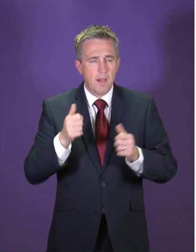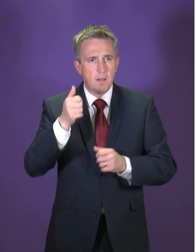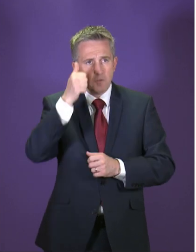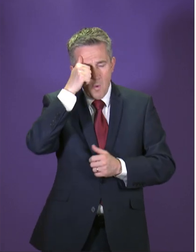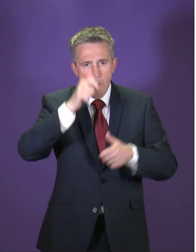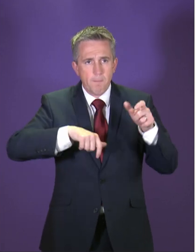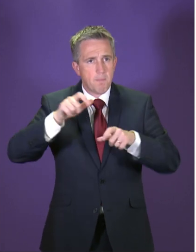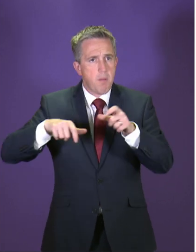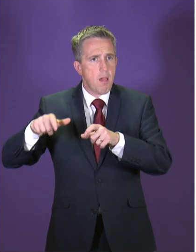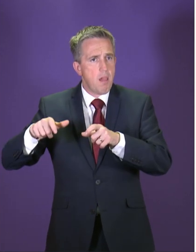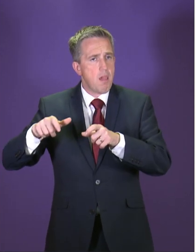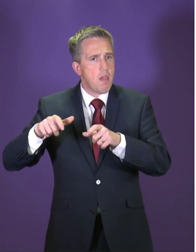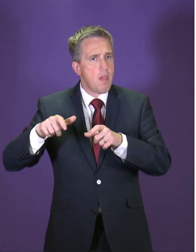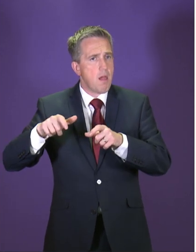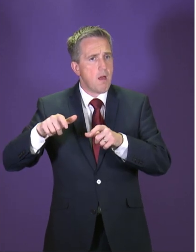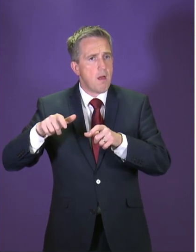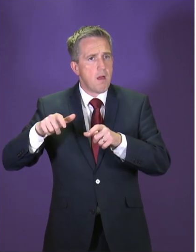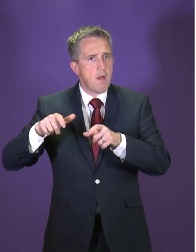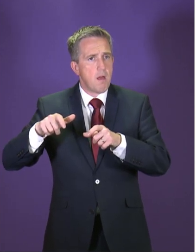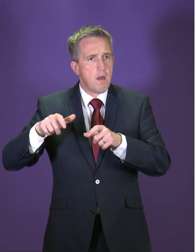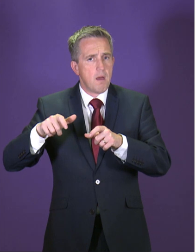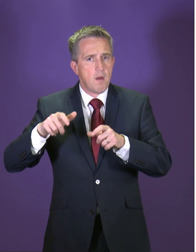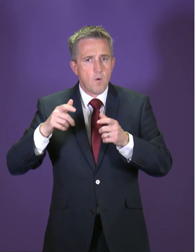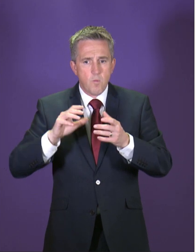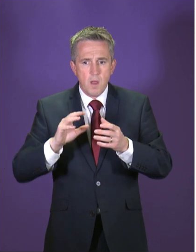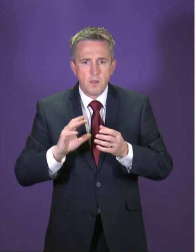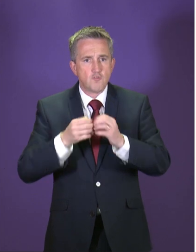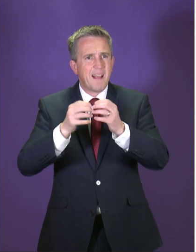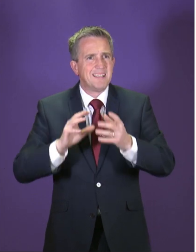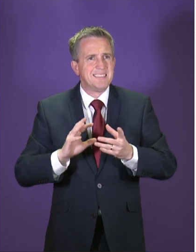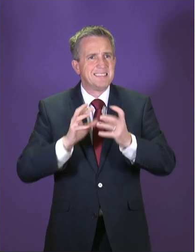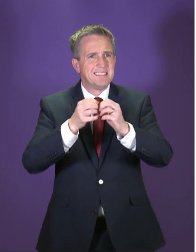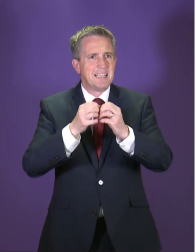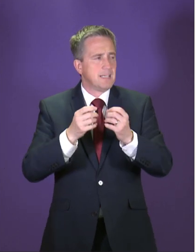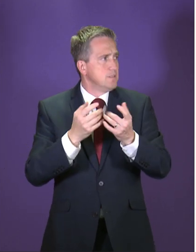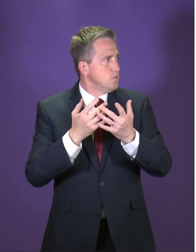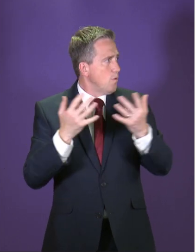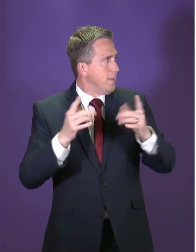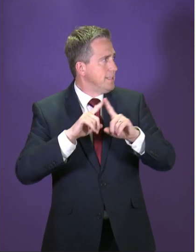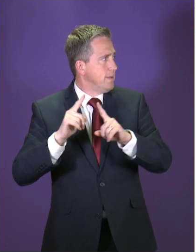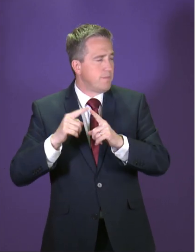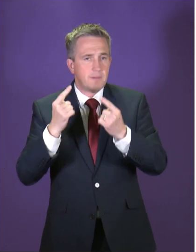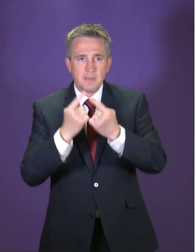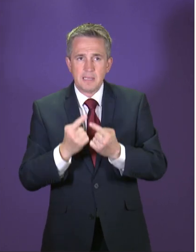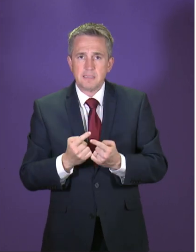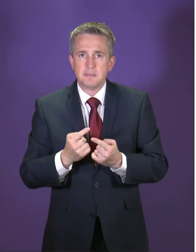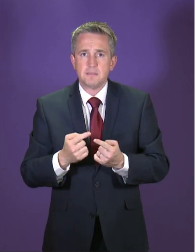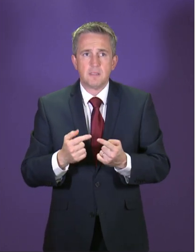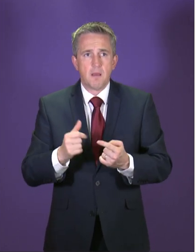LeWitt, Patti Smith, there were so many people producing so many different things. Rent was